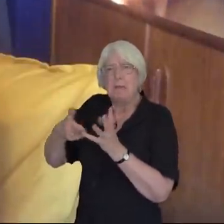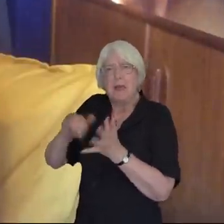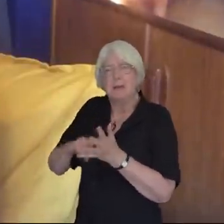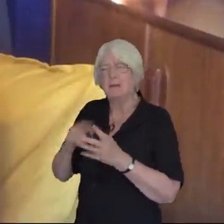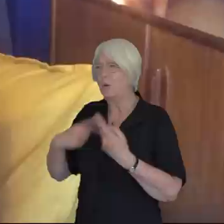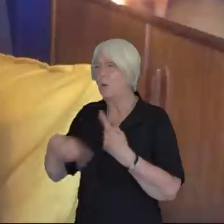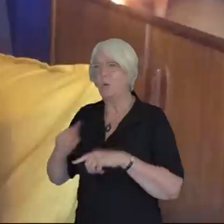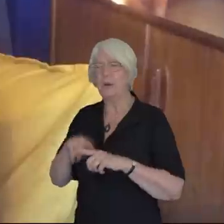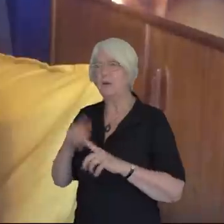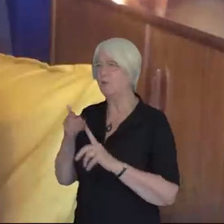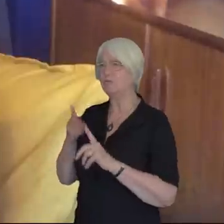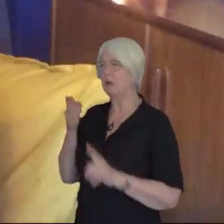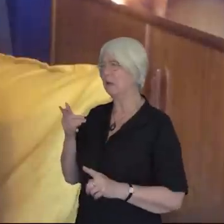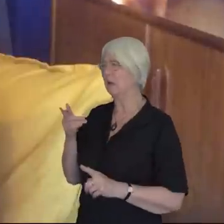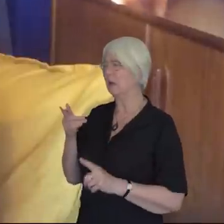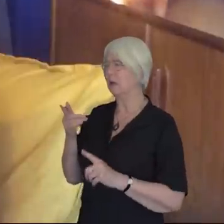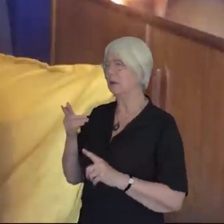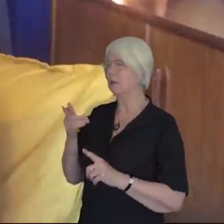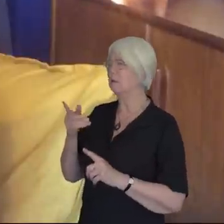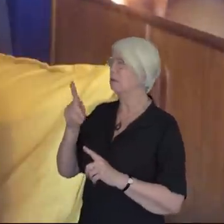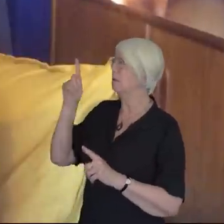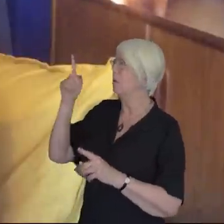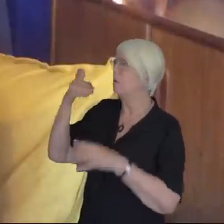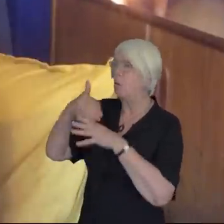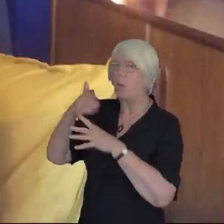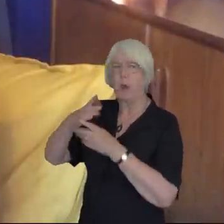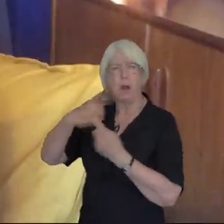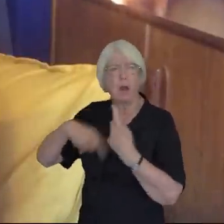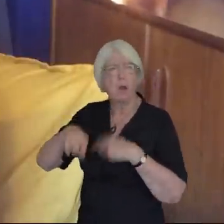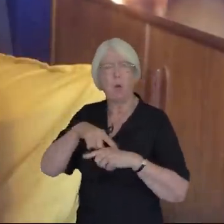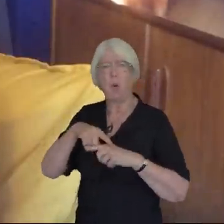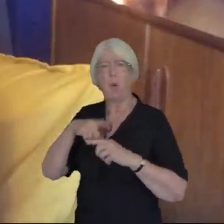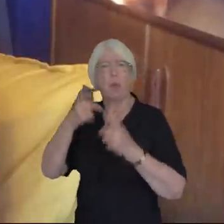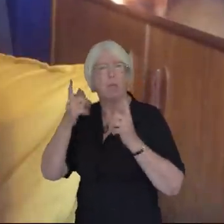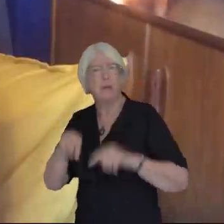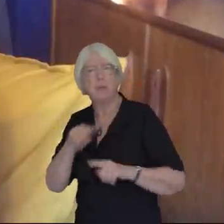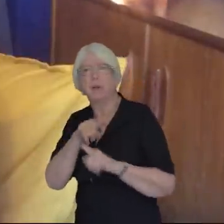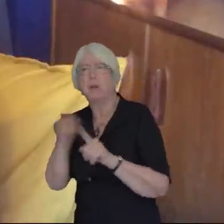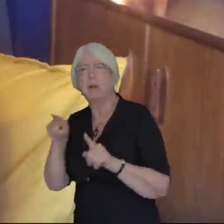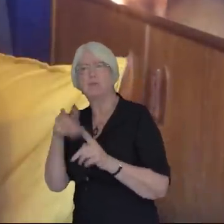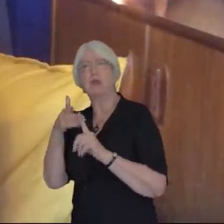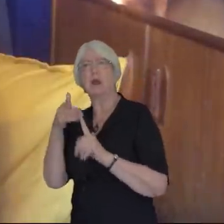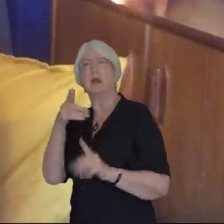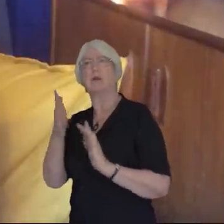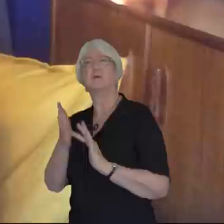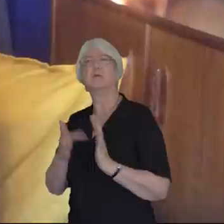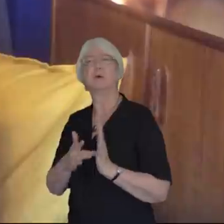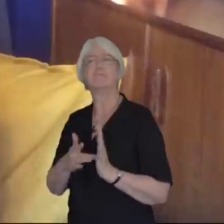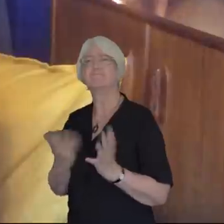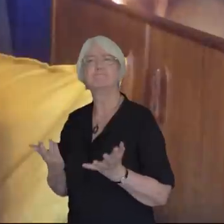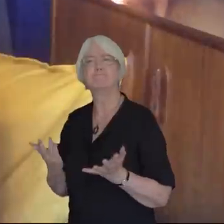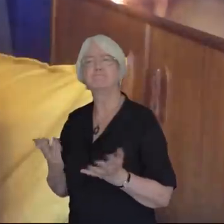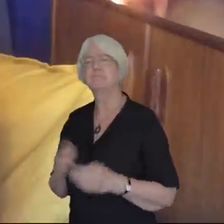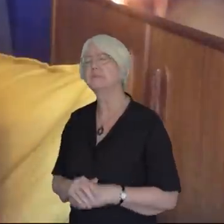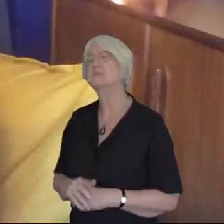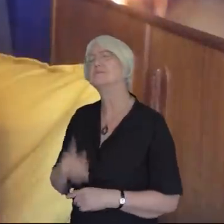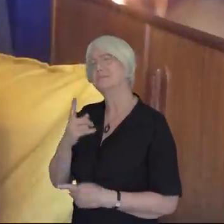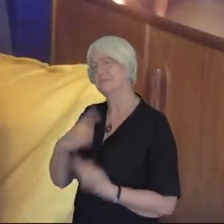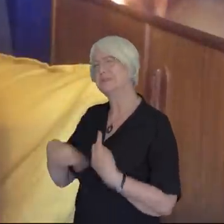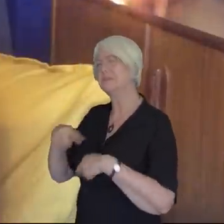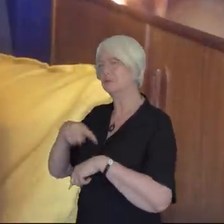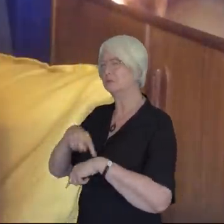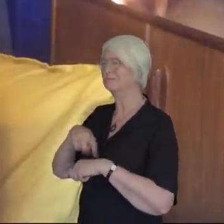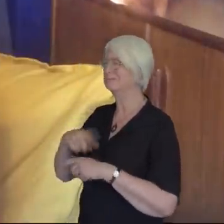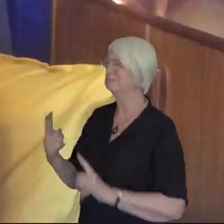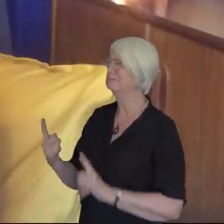Christ in the faces of the people that we journey with. So let's take a moment to come to God, who knows the